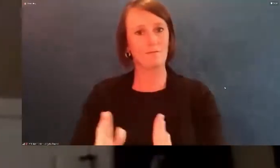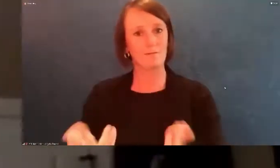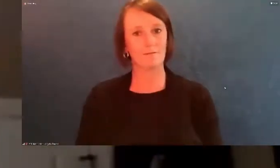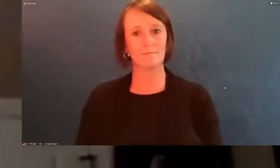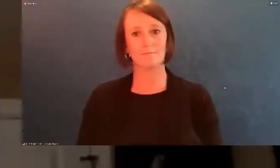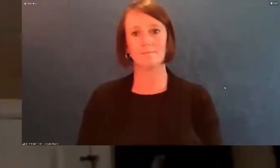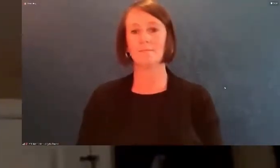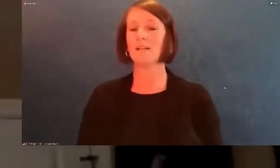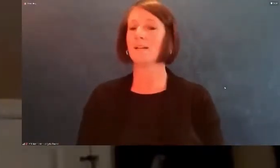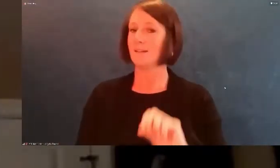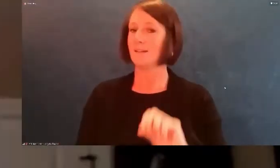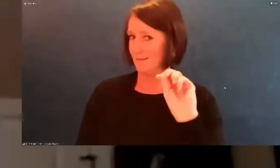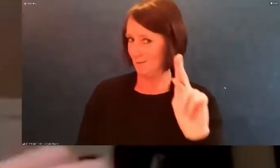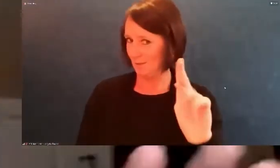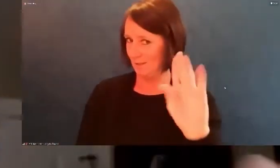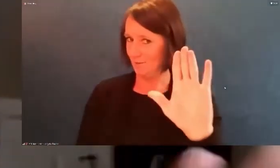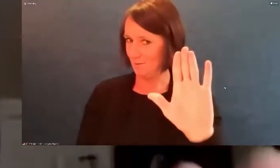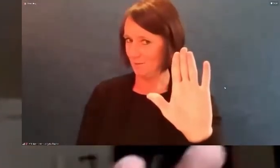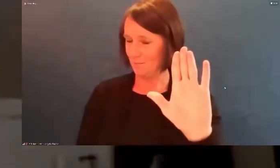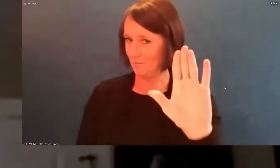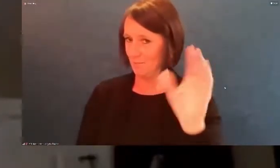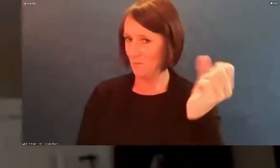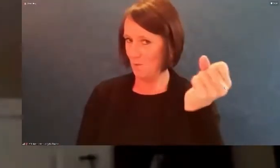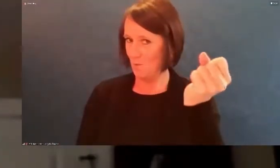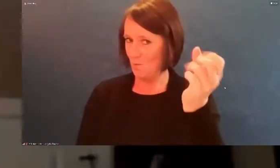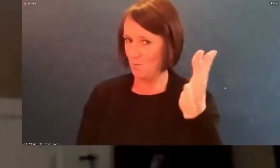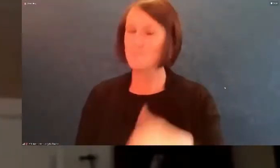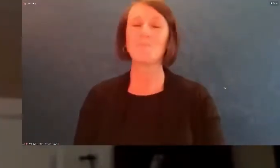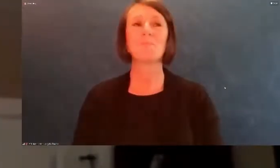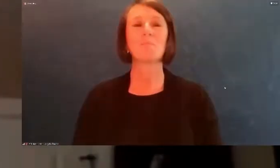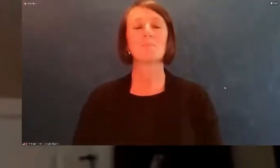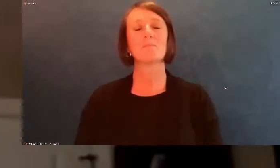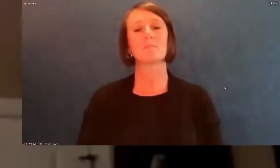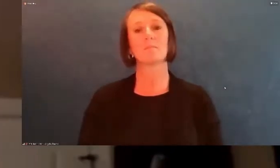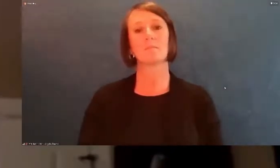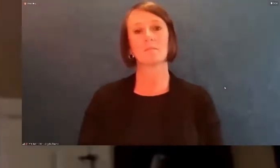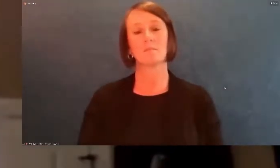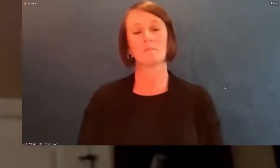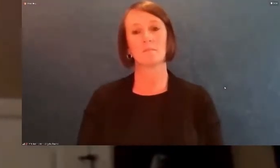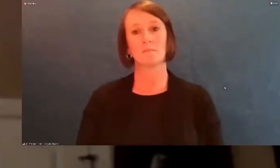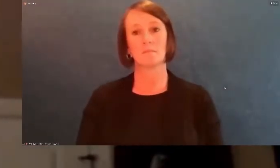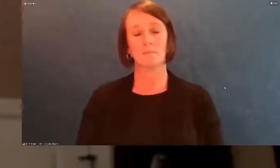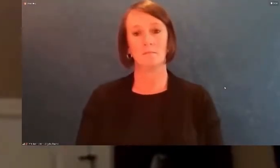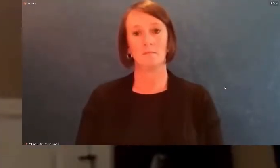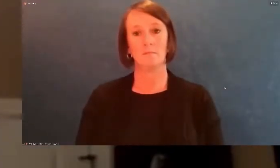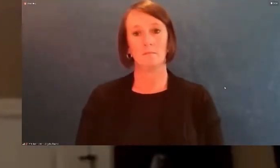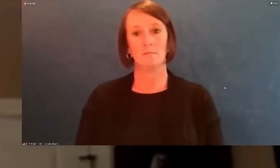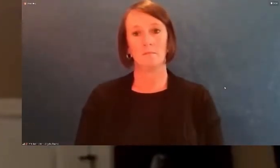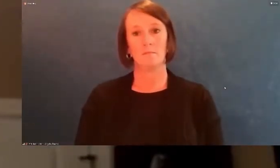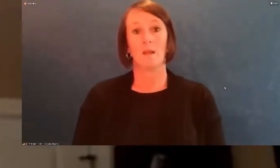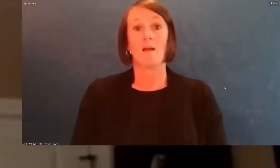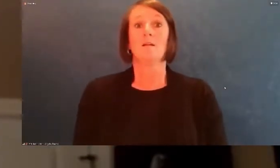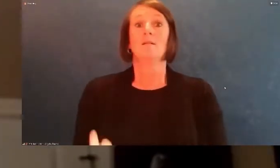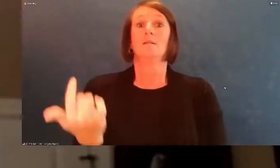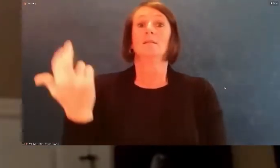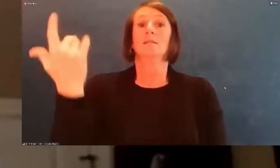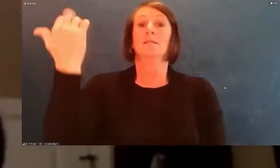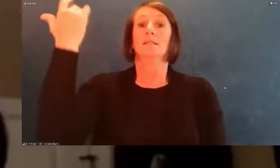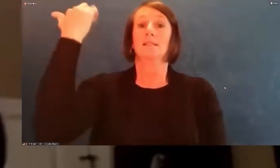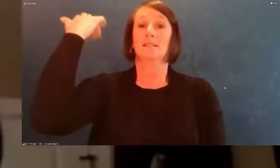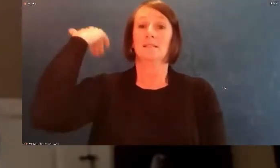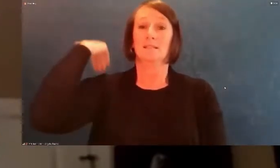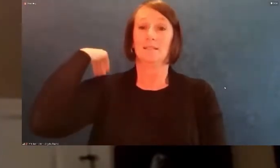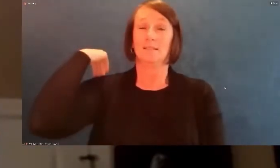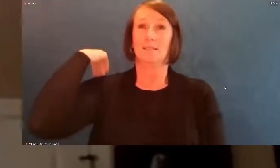is where Uncle Van Camp comes in. Uncle Richie's going to take care of you, okay? So, a long time ago, in probably